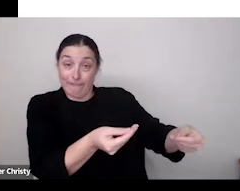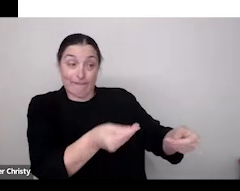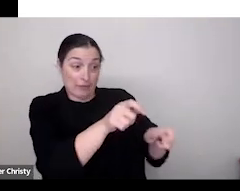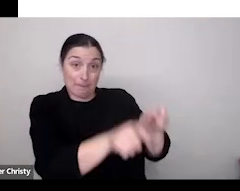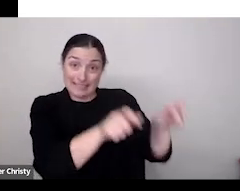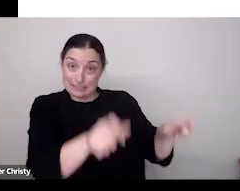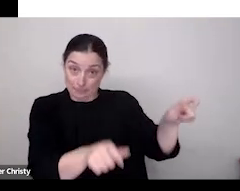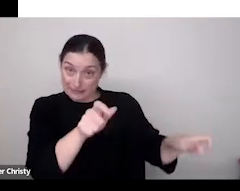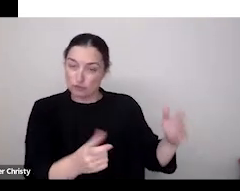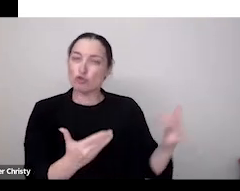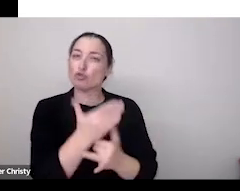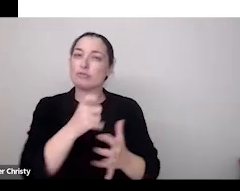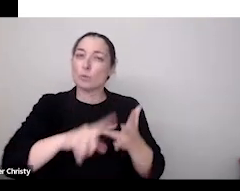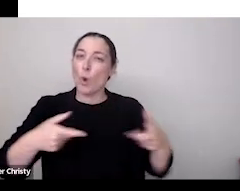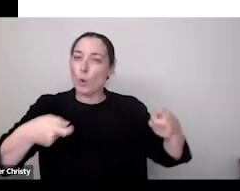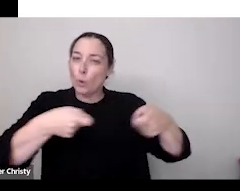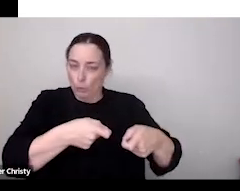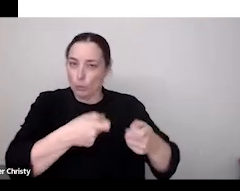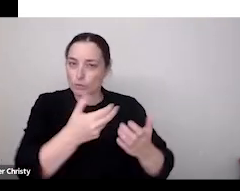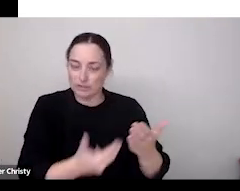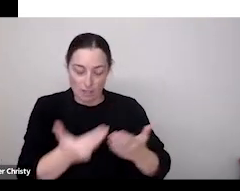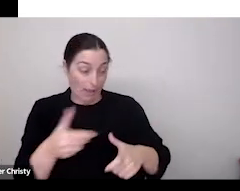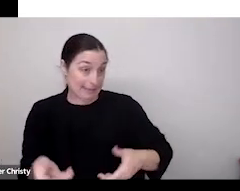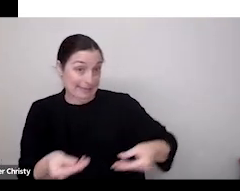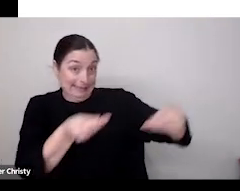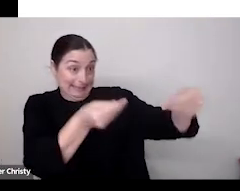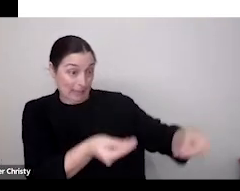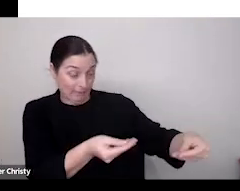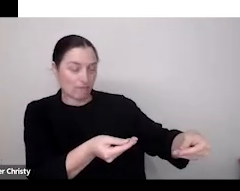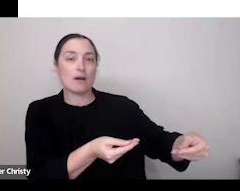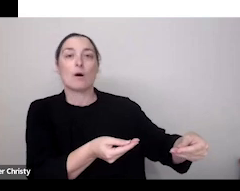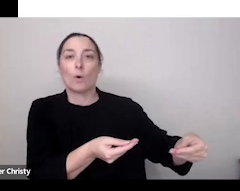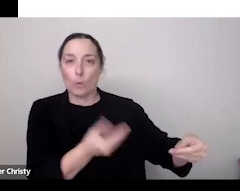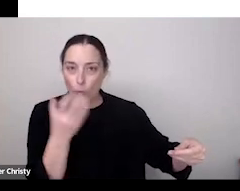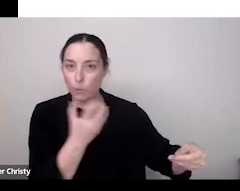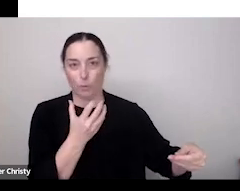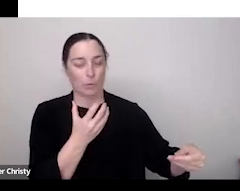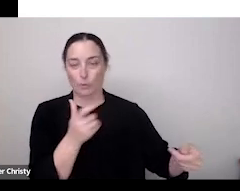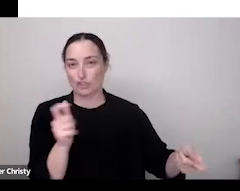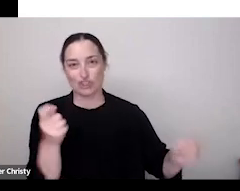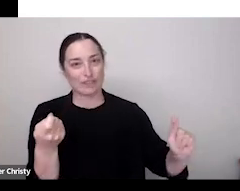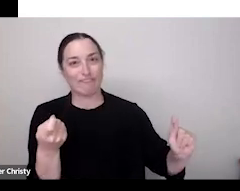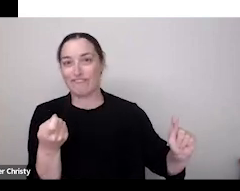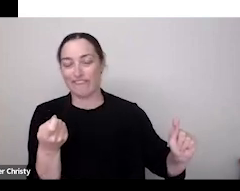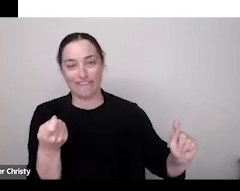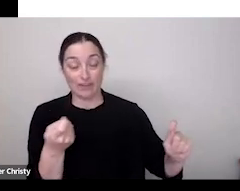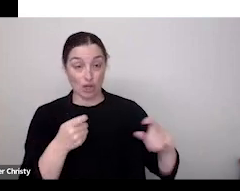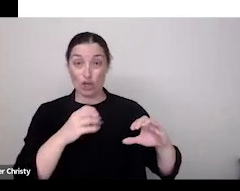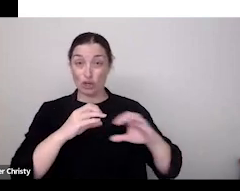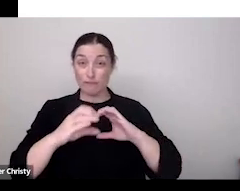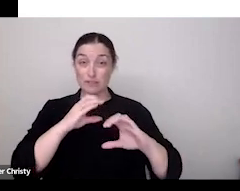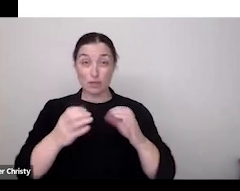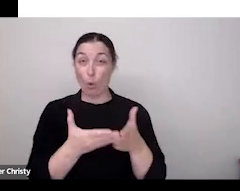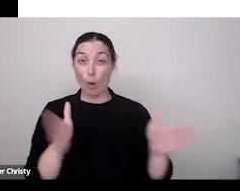co-design stages, we saw something really happen and shift in people. It opened up conversations where